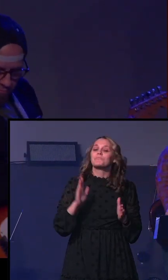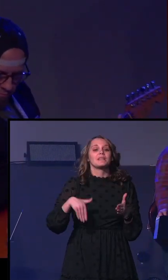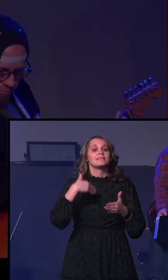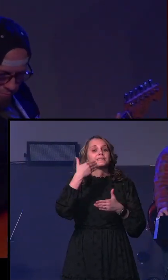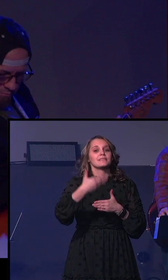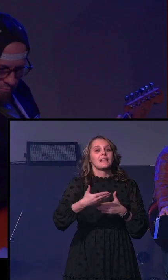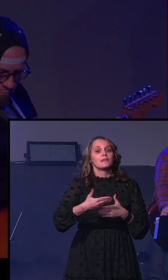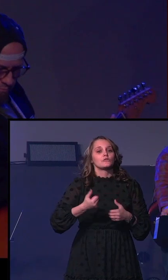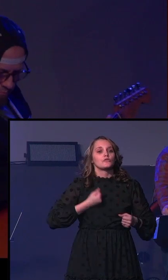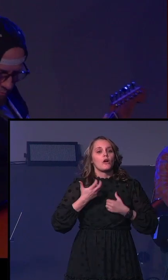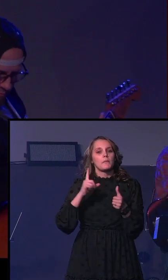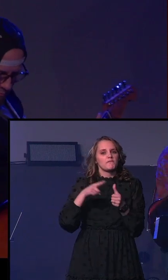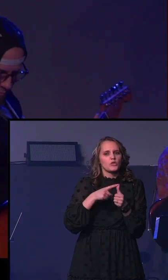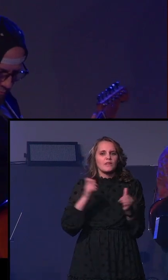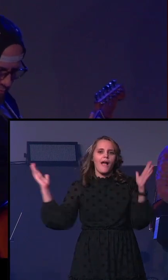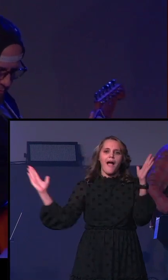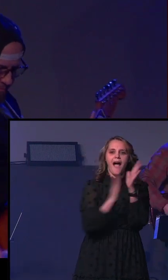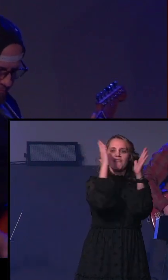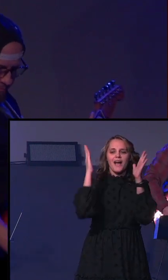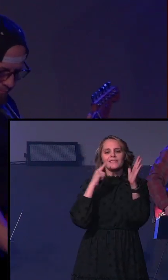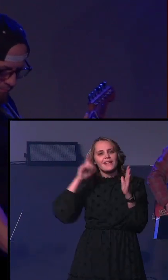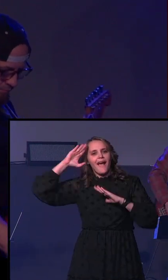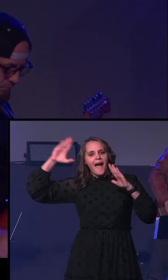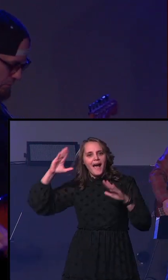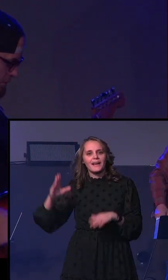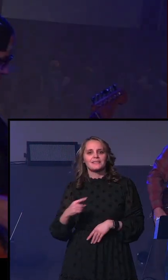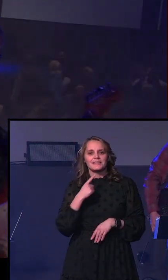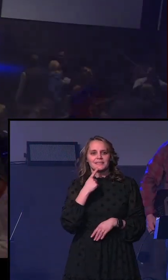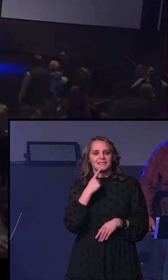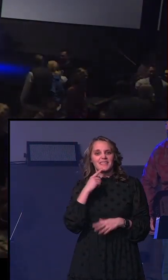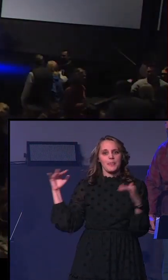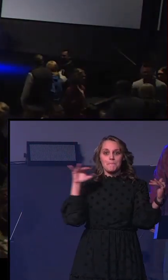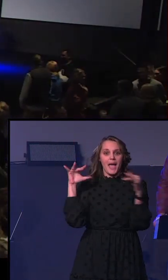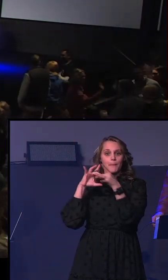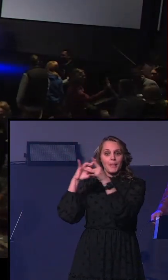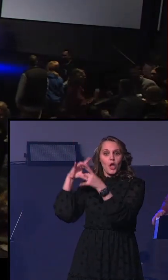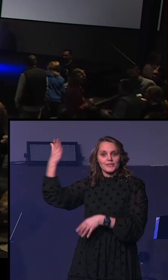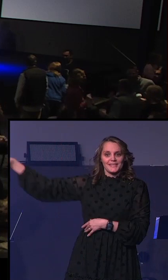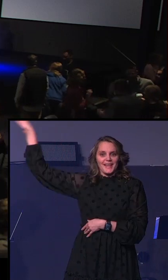High five, greeting each other, and say that the battle belongs to God, not yours.